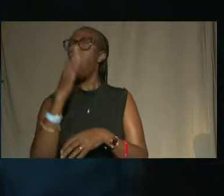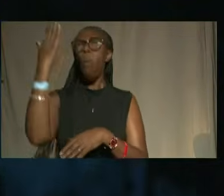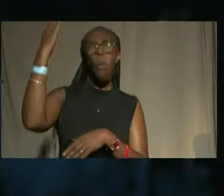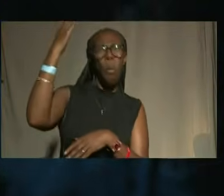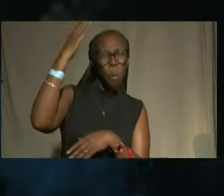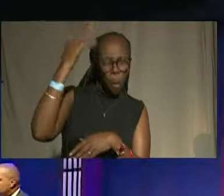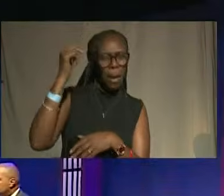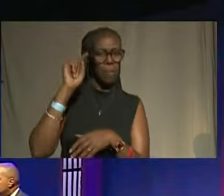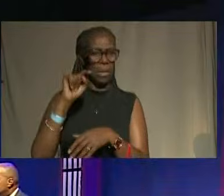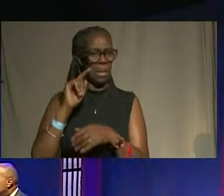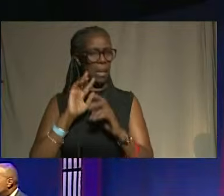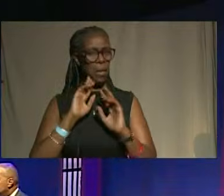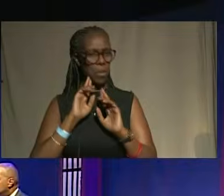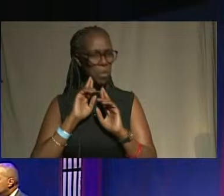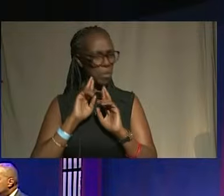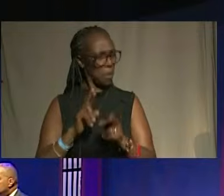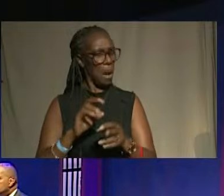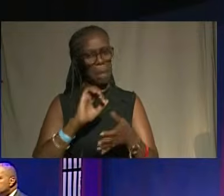removed?